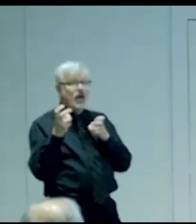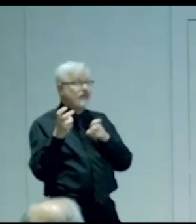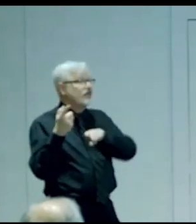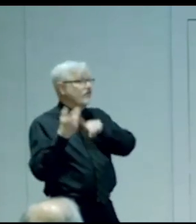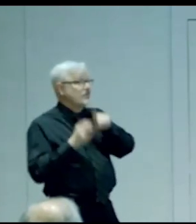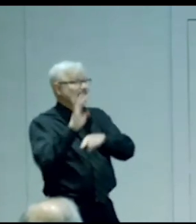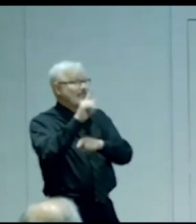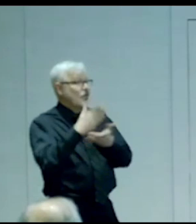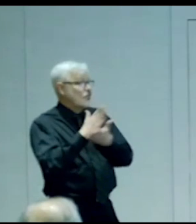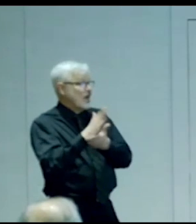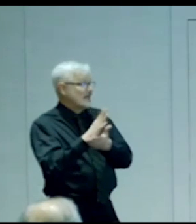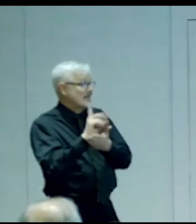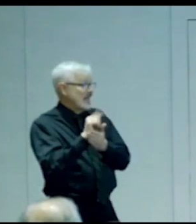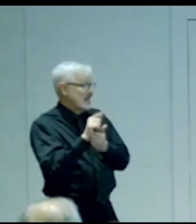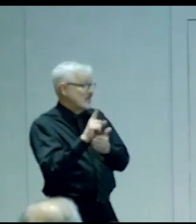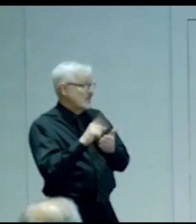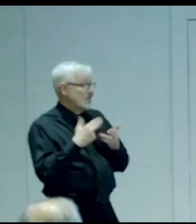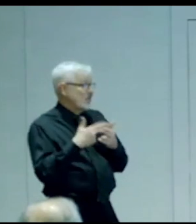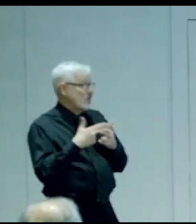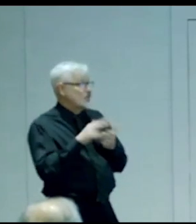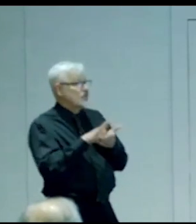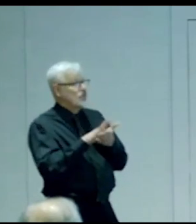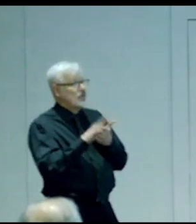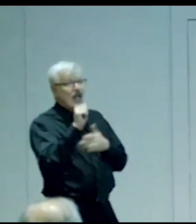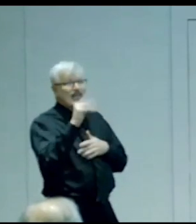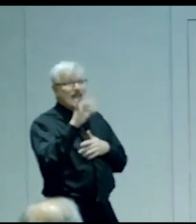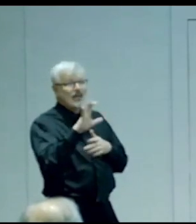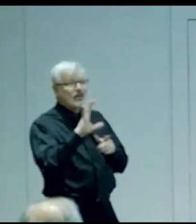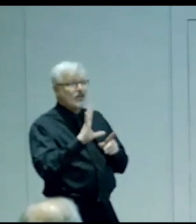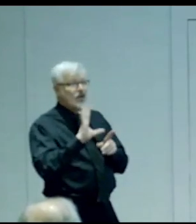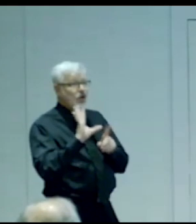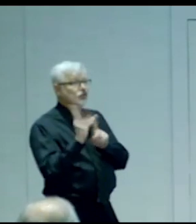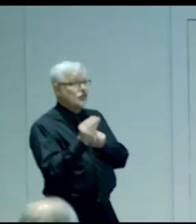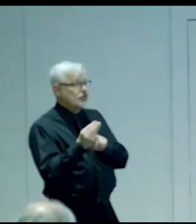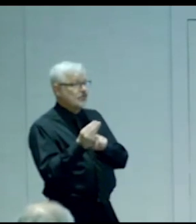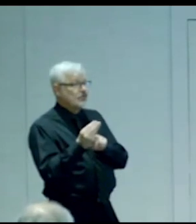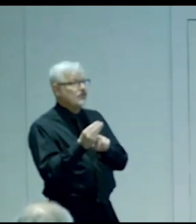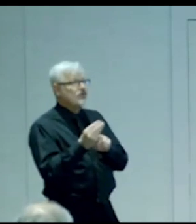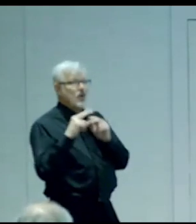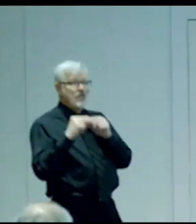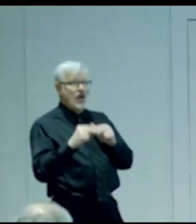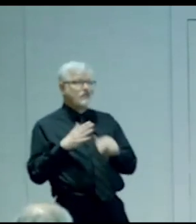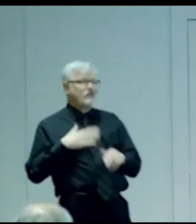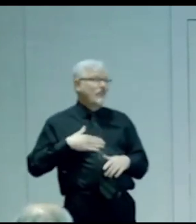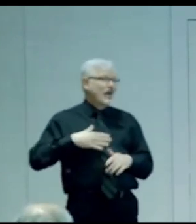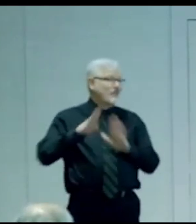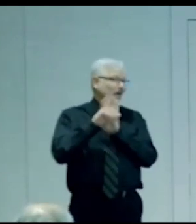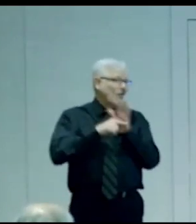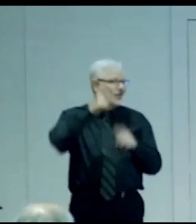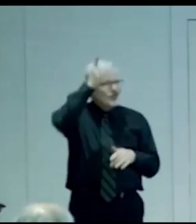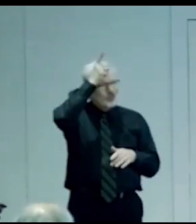data, is what we call the school academic culture. Borrowing from my German background, it's